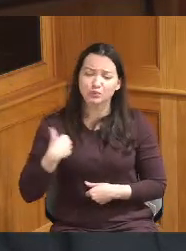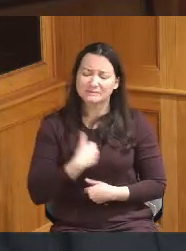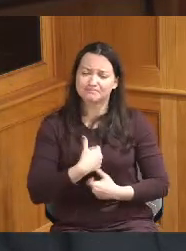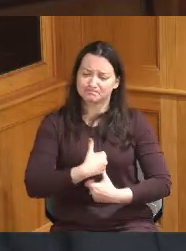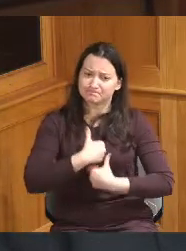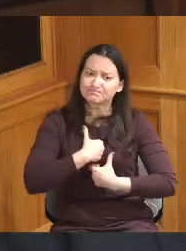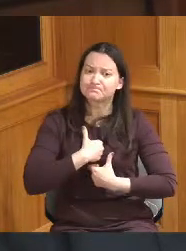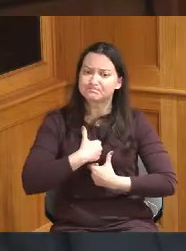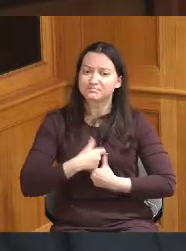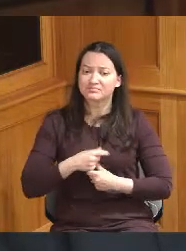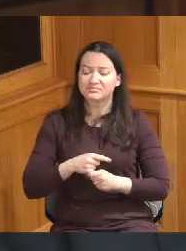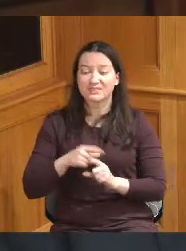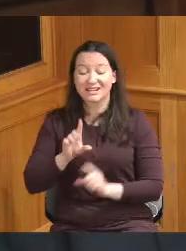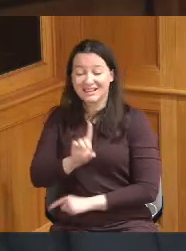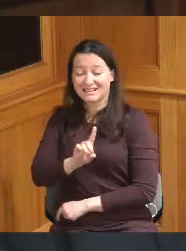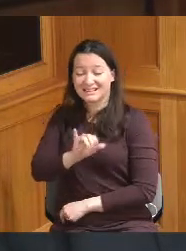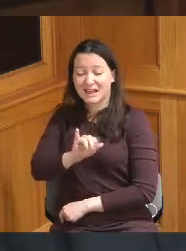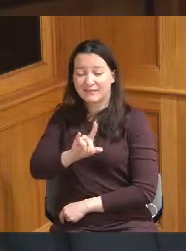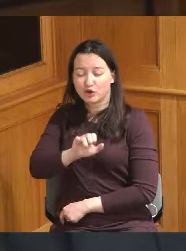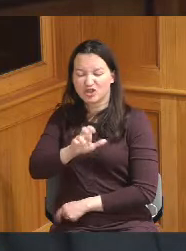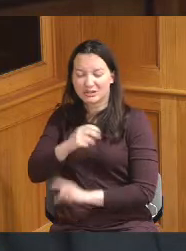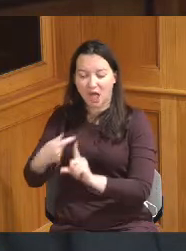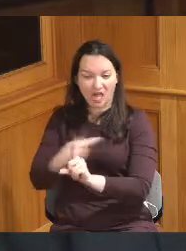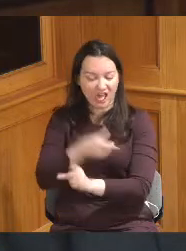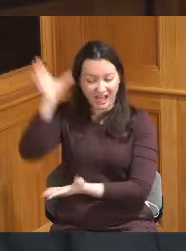embracing diversion, embracing